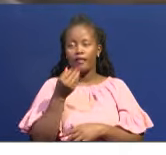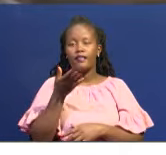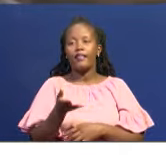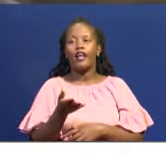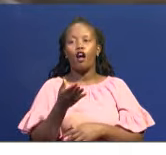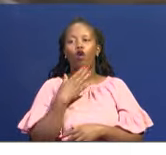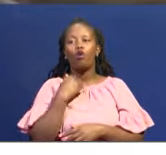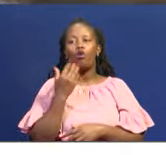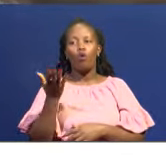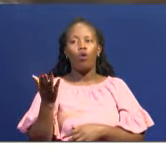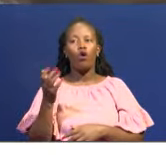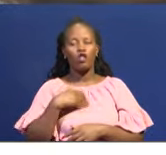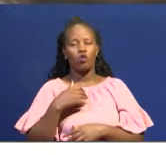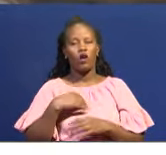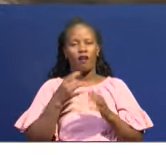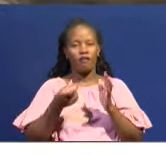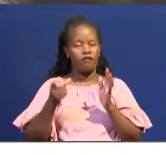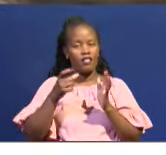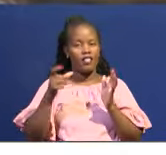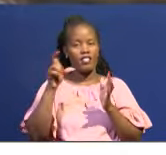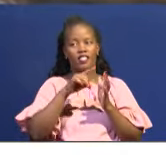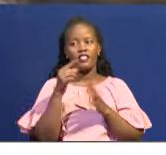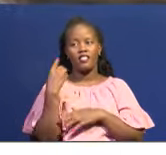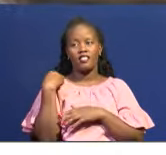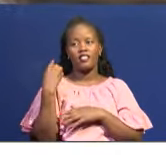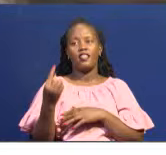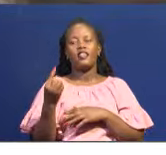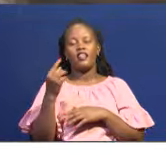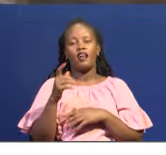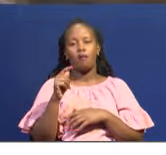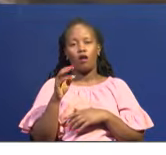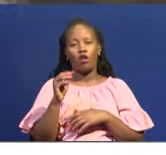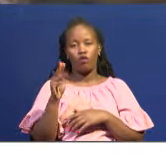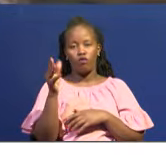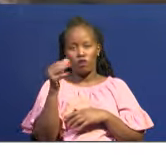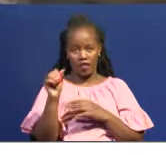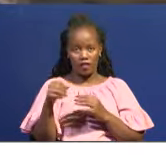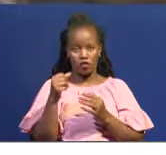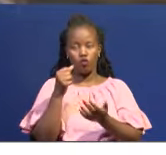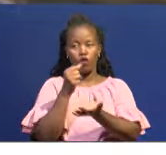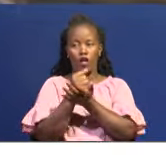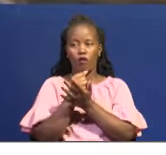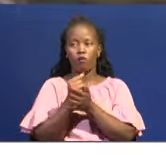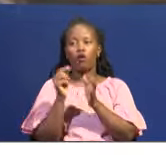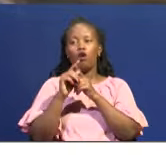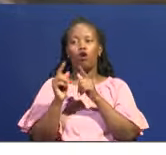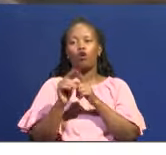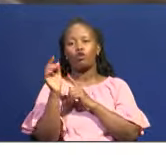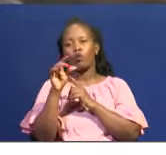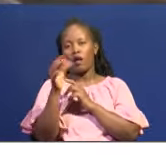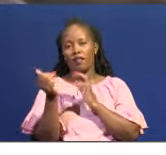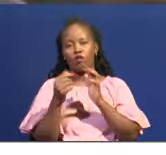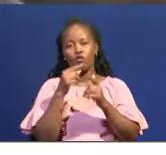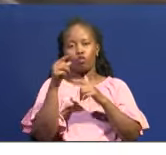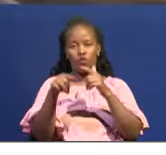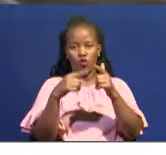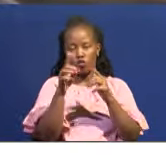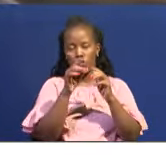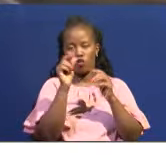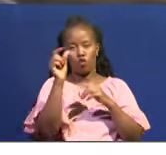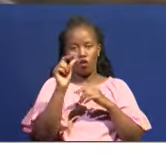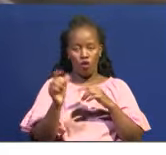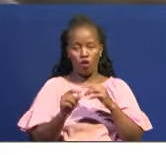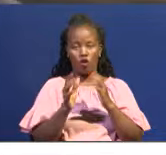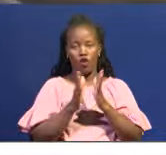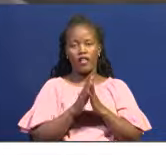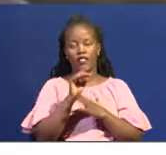about increasing the number of tanks, so that some tanks will be dedicated to loading the jetty, while other tanks will continue loading the local and the regional market